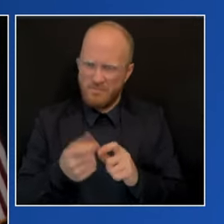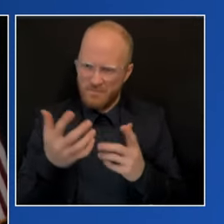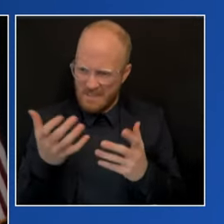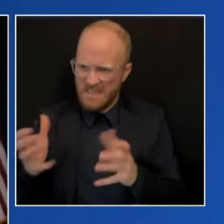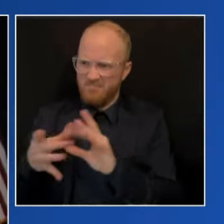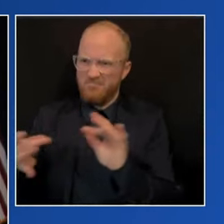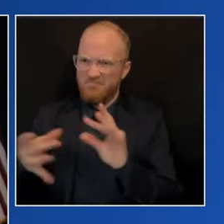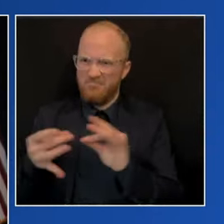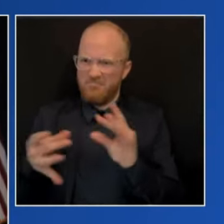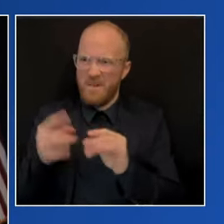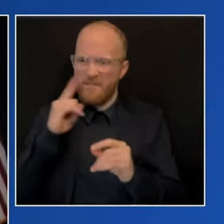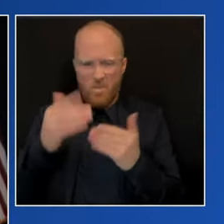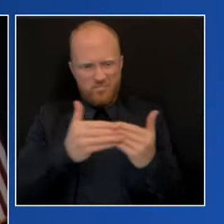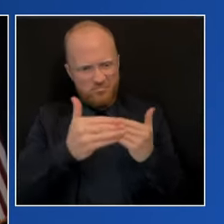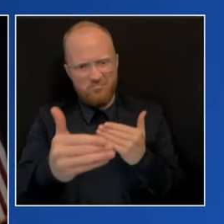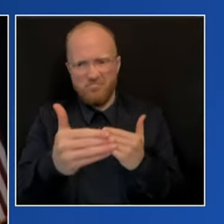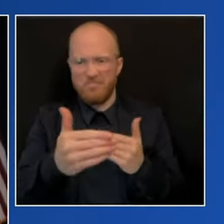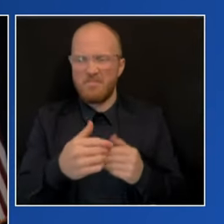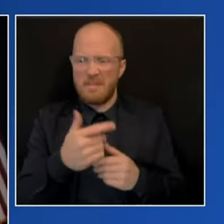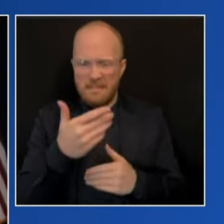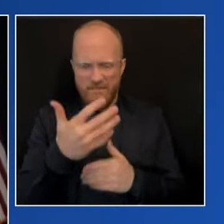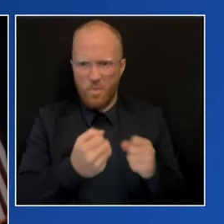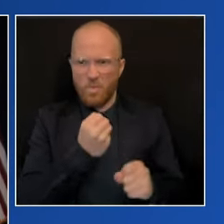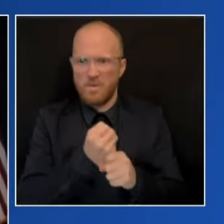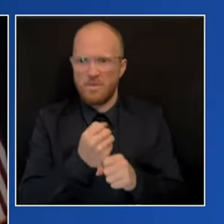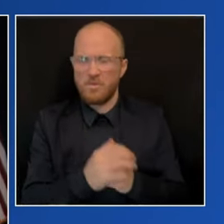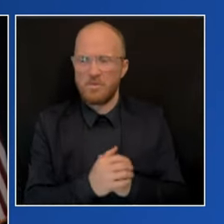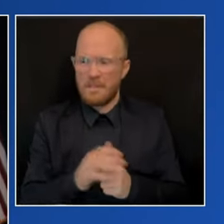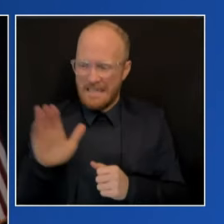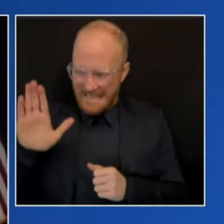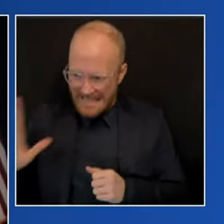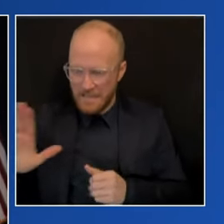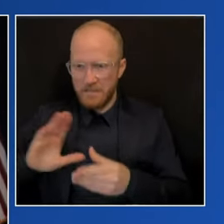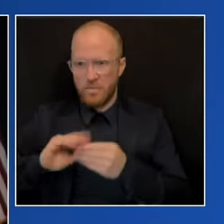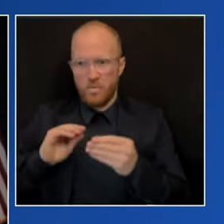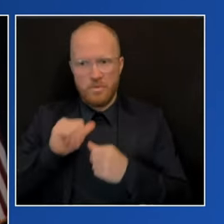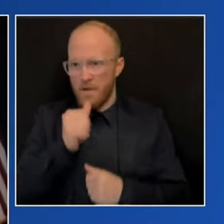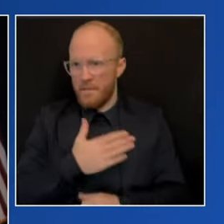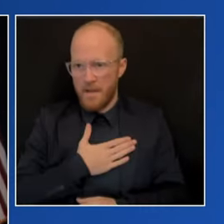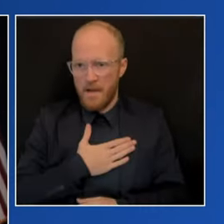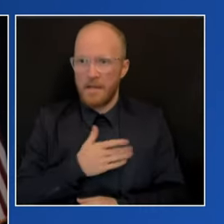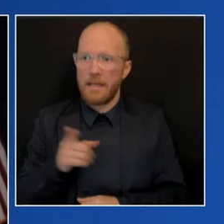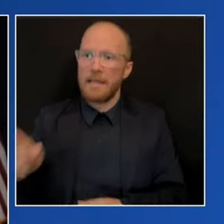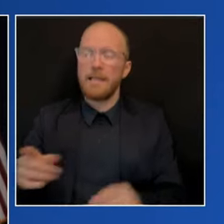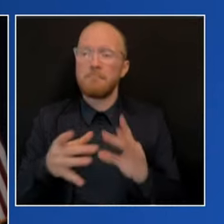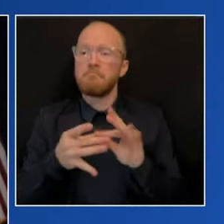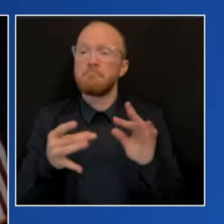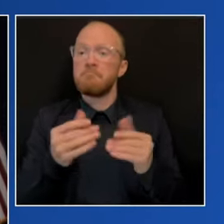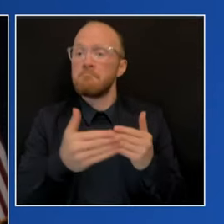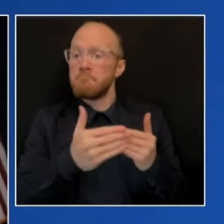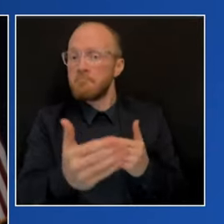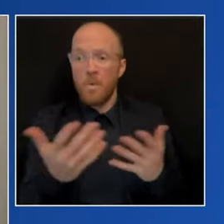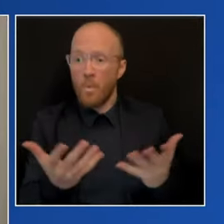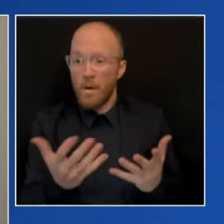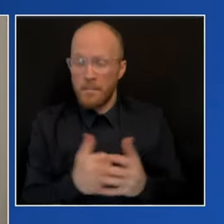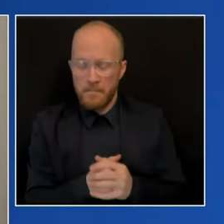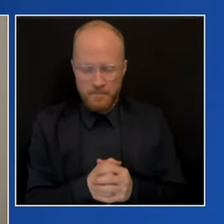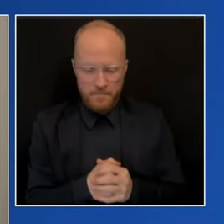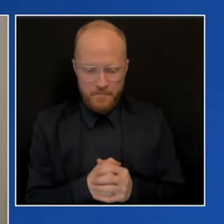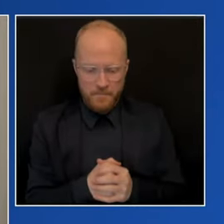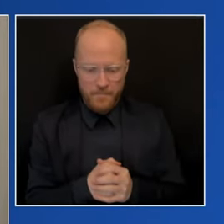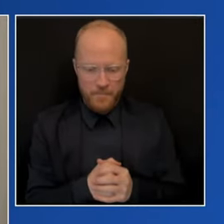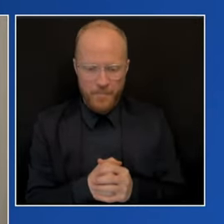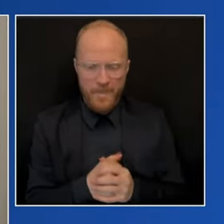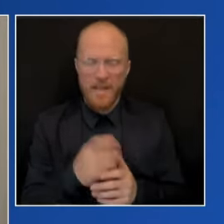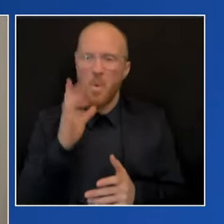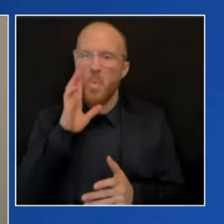some years to come. They were his words, not mine. He went on to say he'd be a dictator